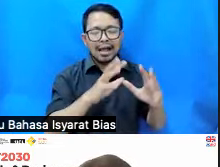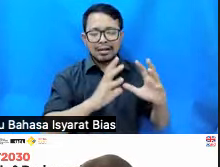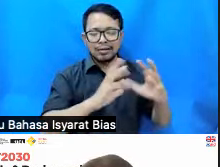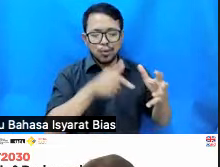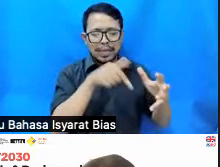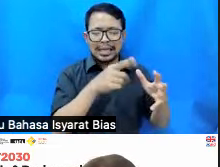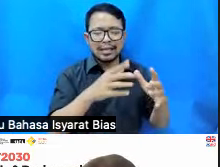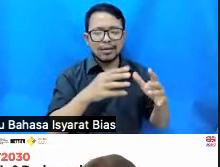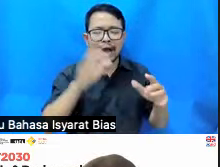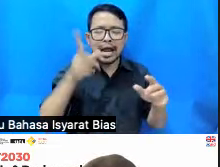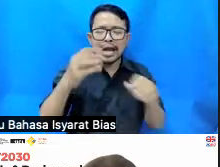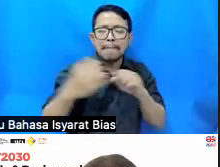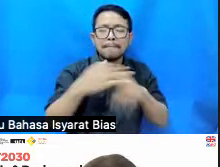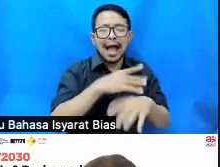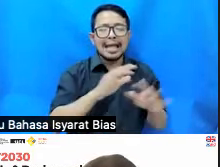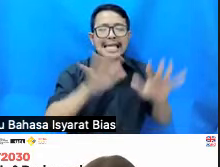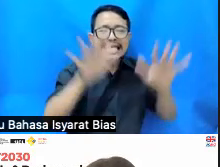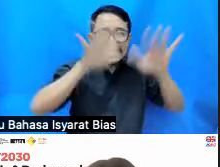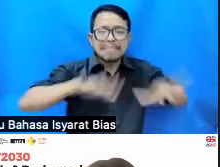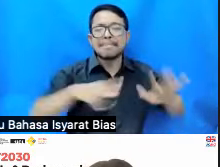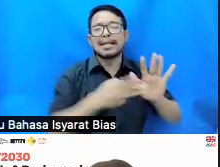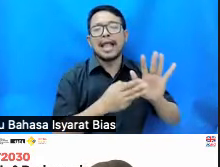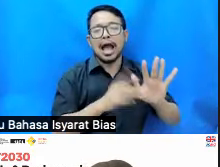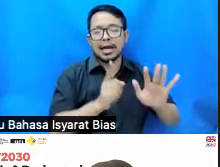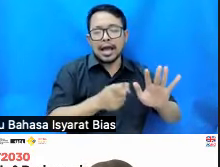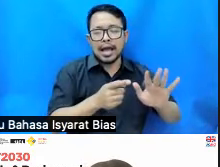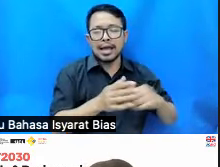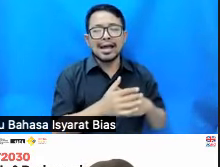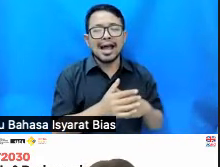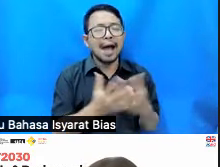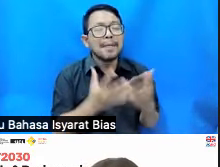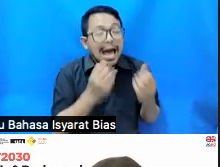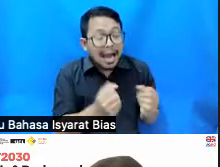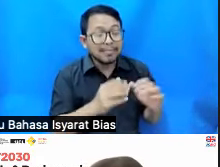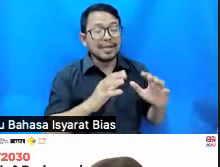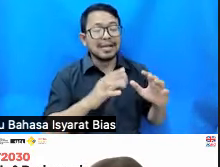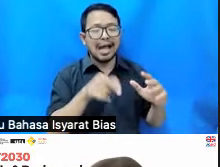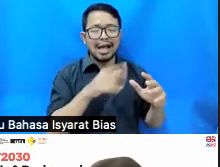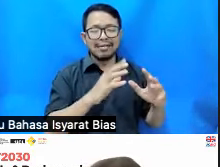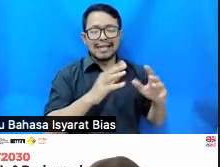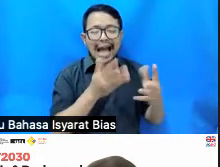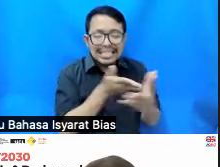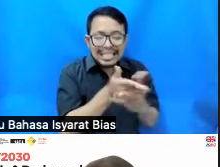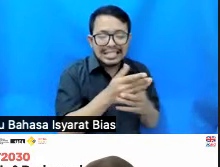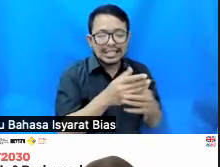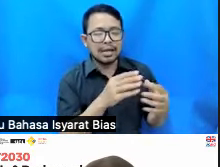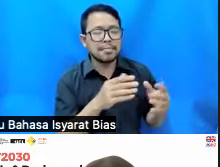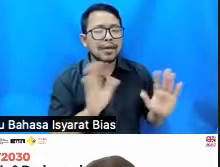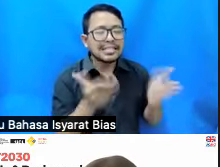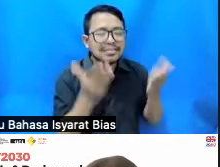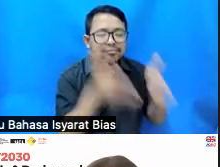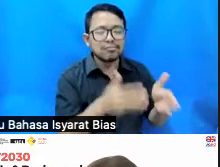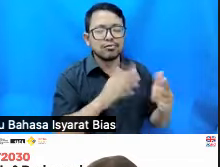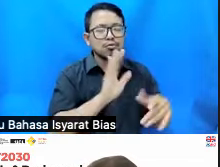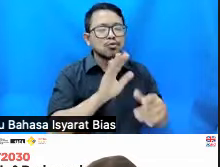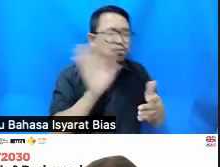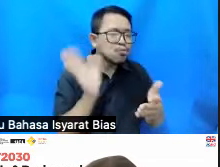we develop are environmentally sustainable to support people and planet. We also need to consider